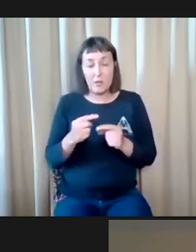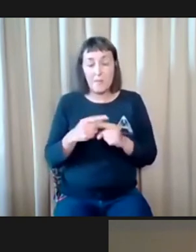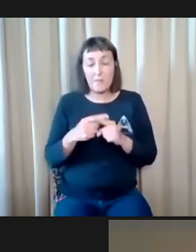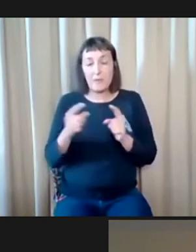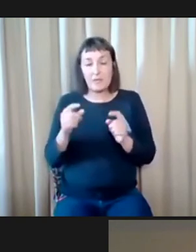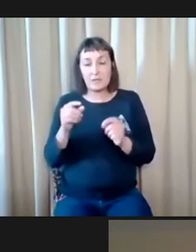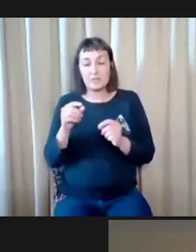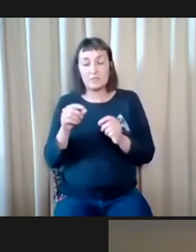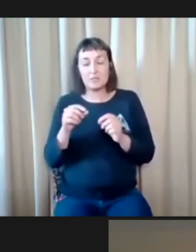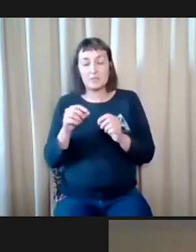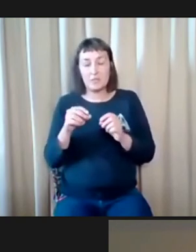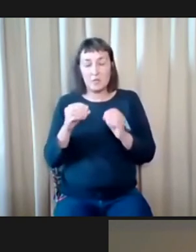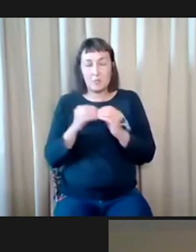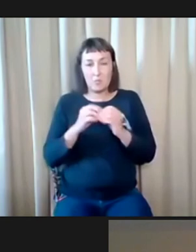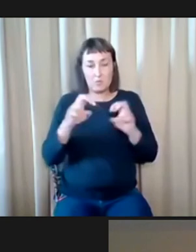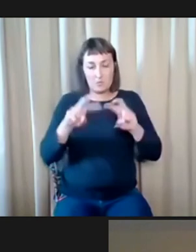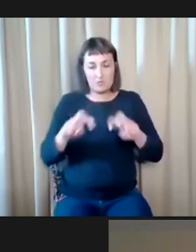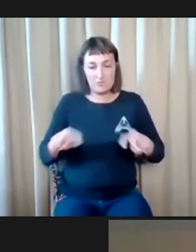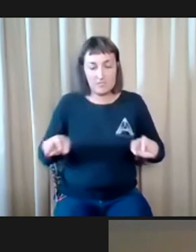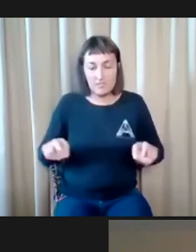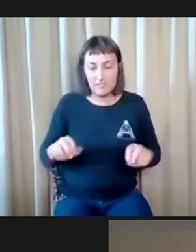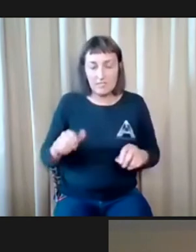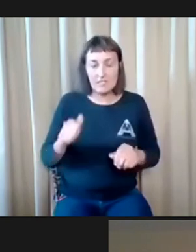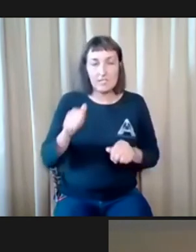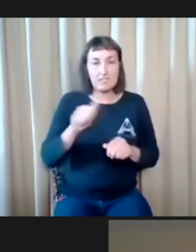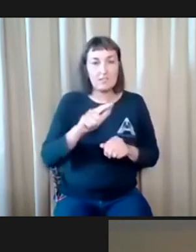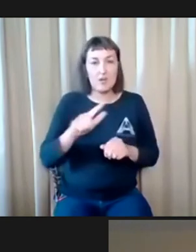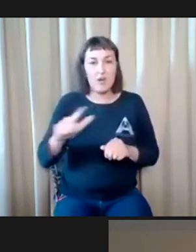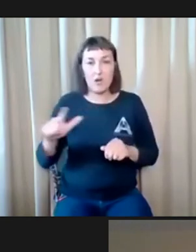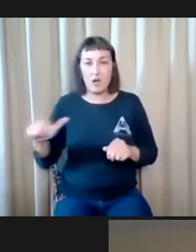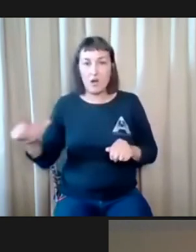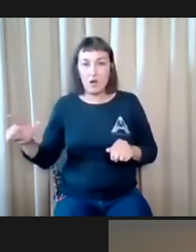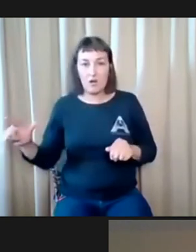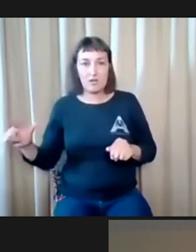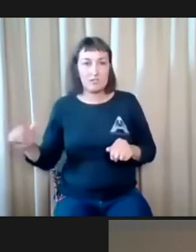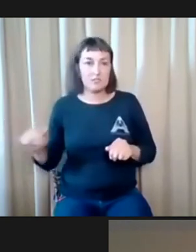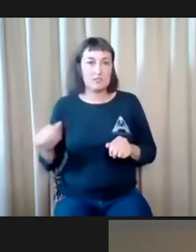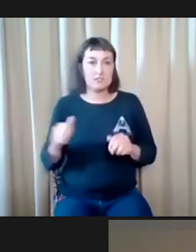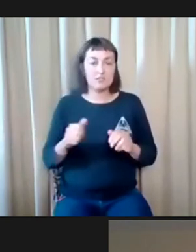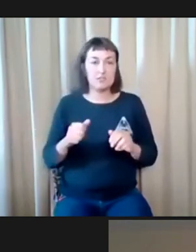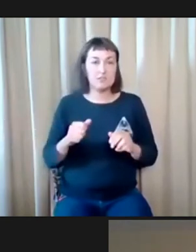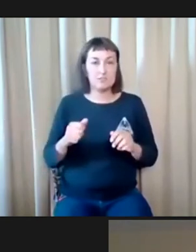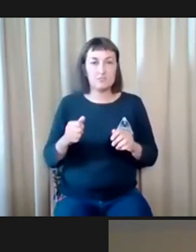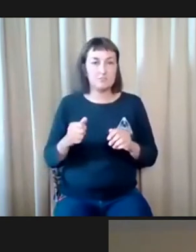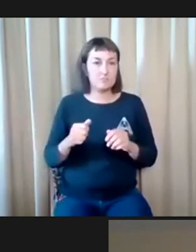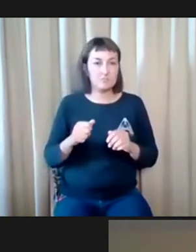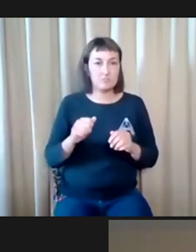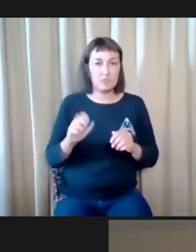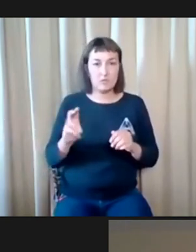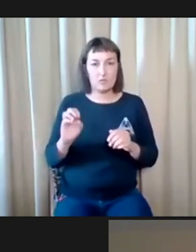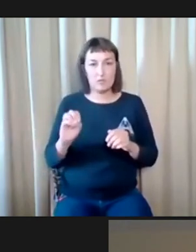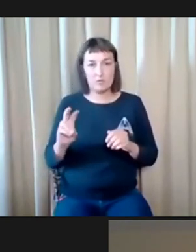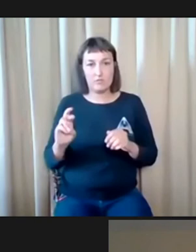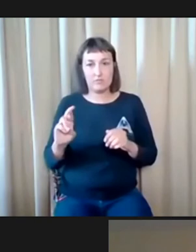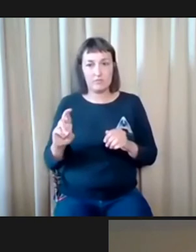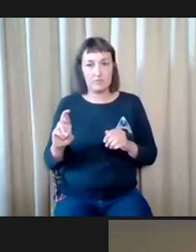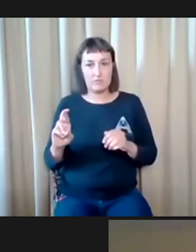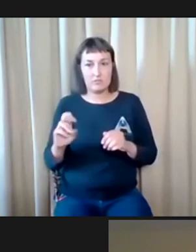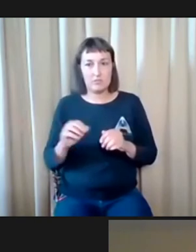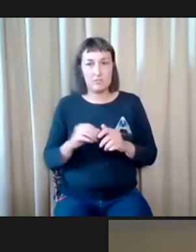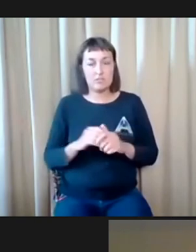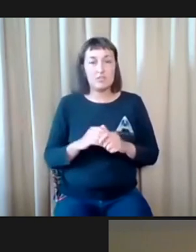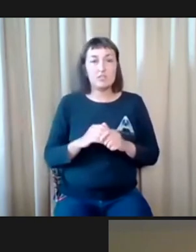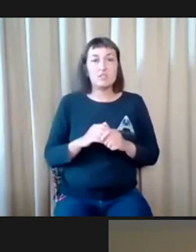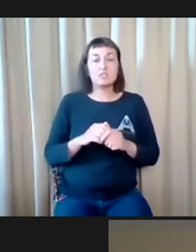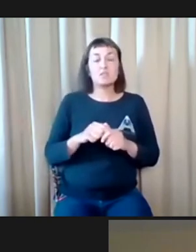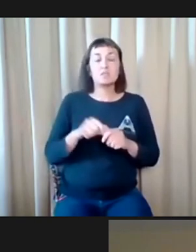these are happening all over. So I think there's an element here that we need to look at a